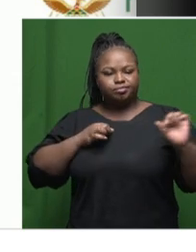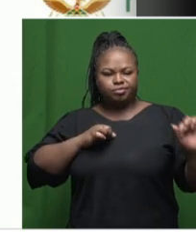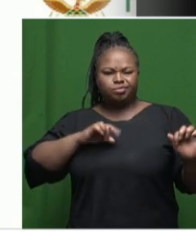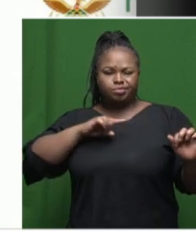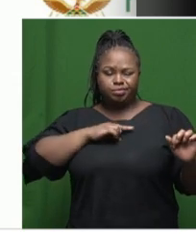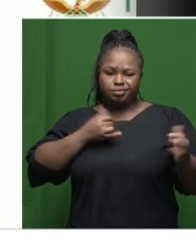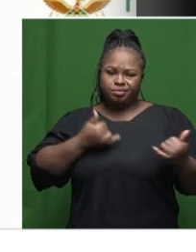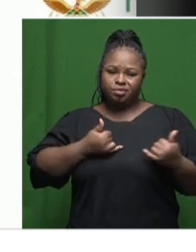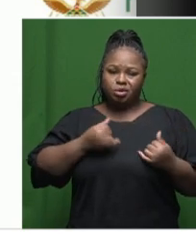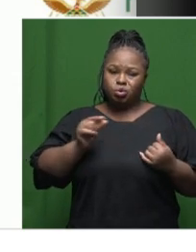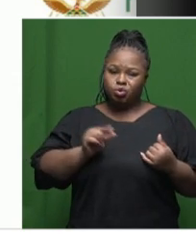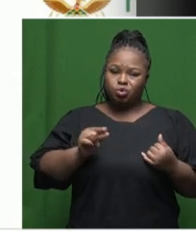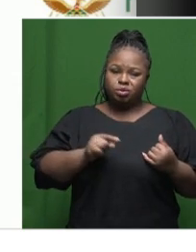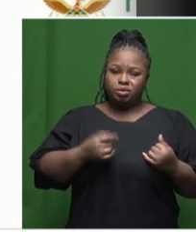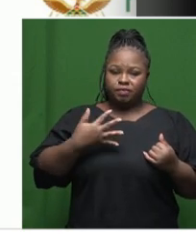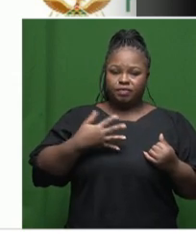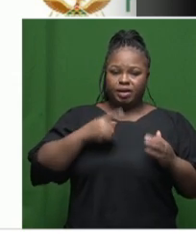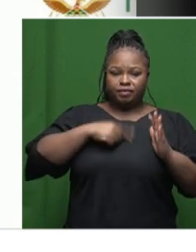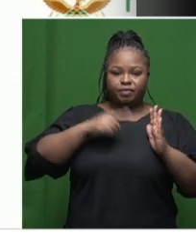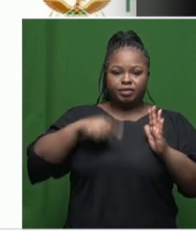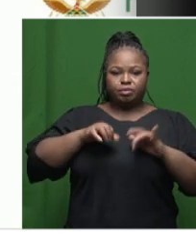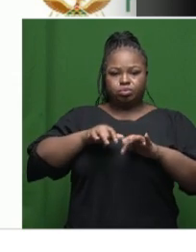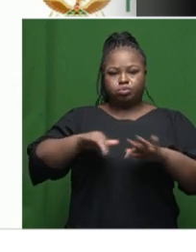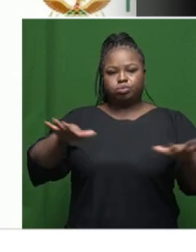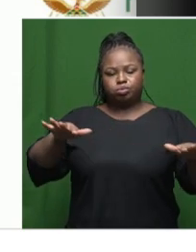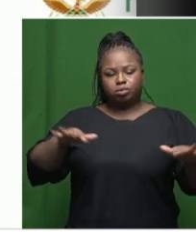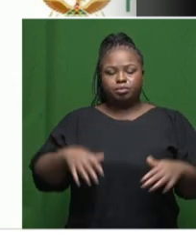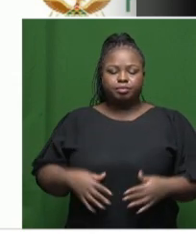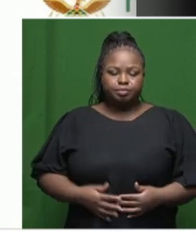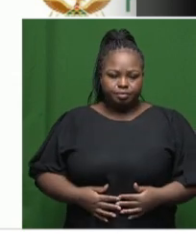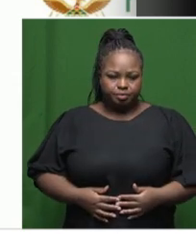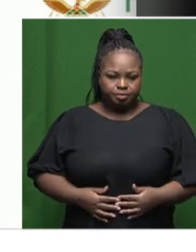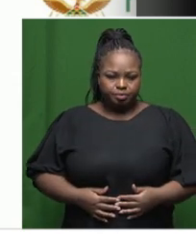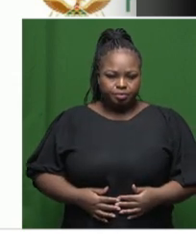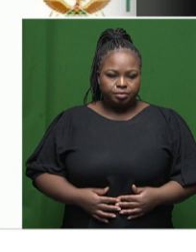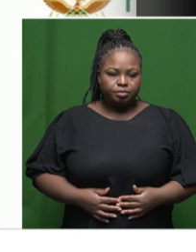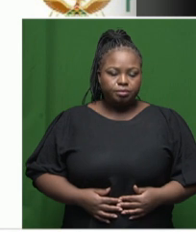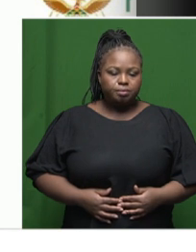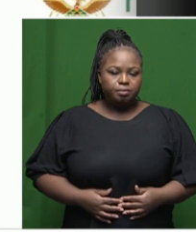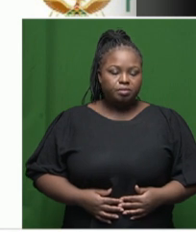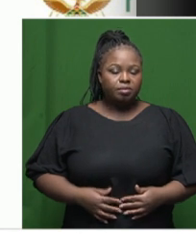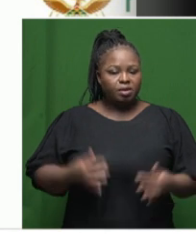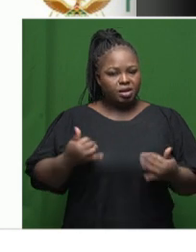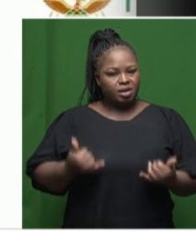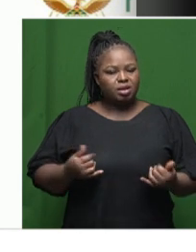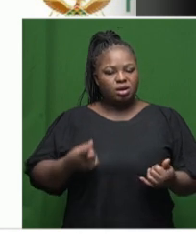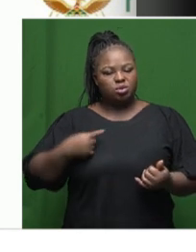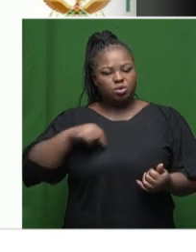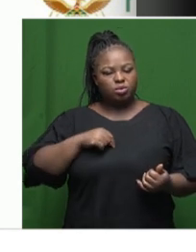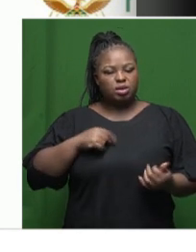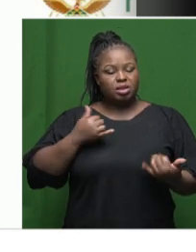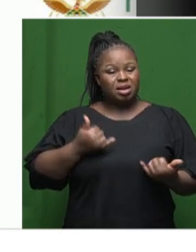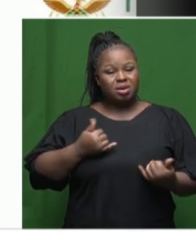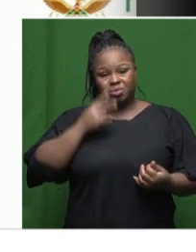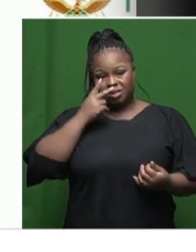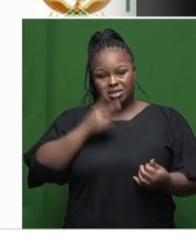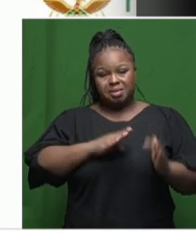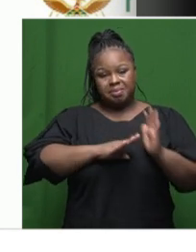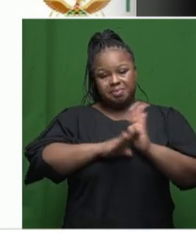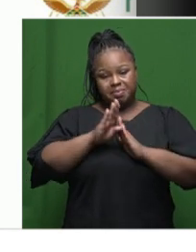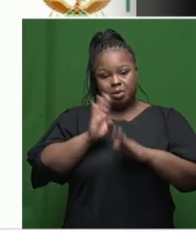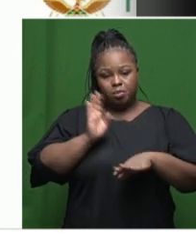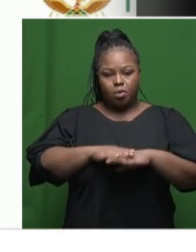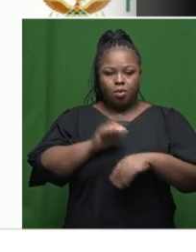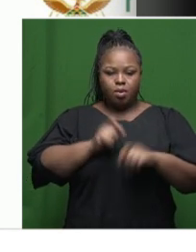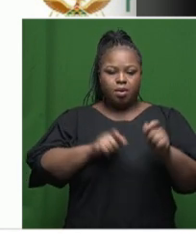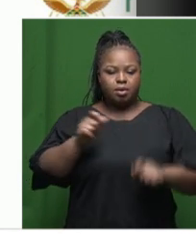heading towards what we the expert anticipated as the fifth wave, and with the rising number of COVID positive